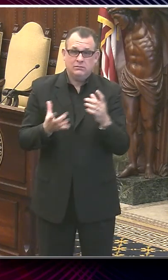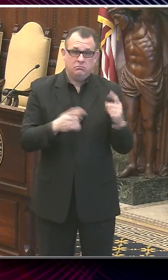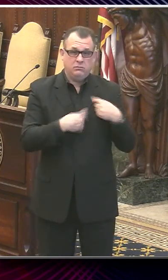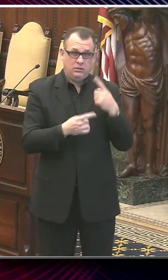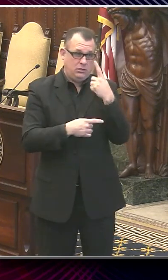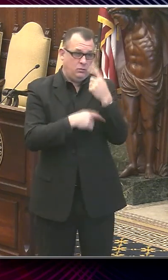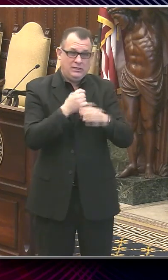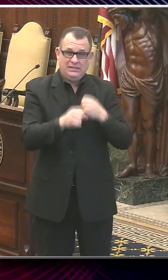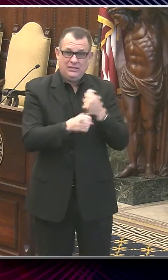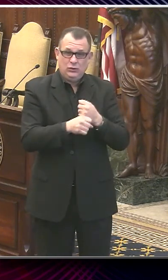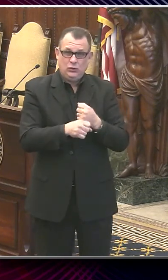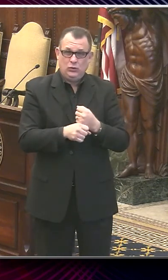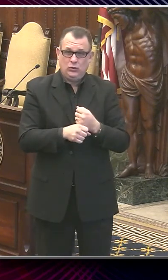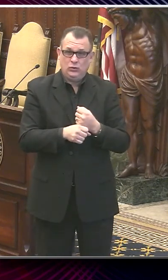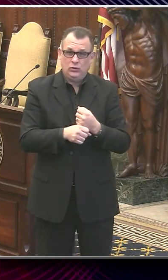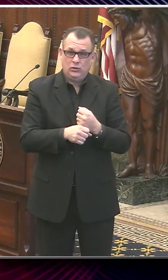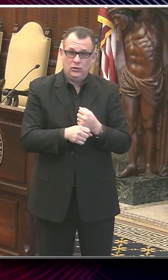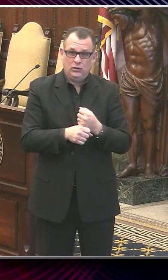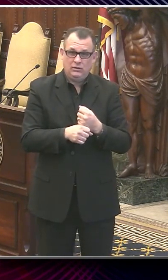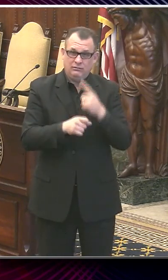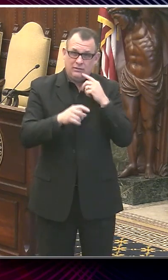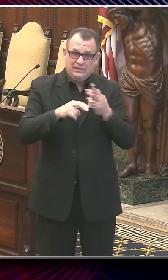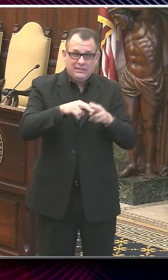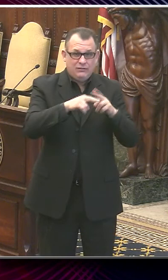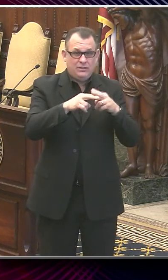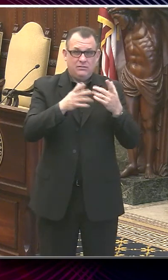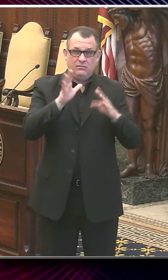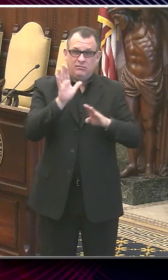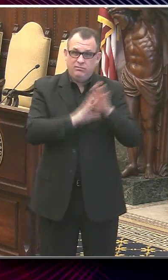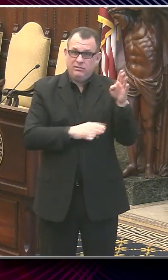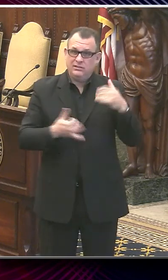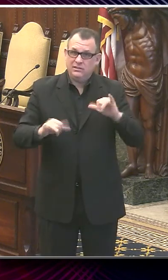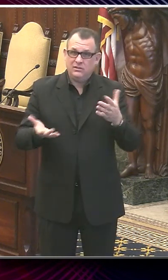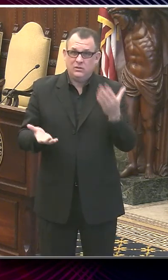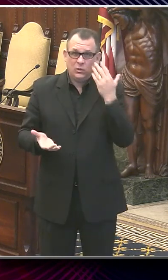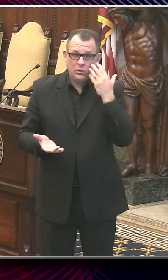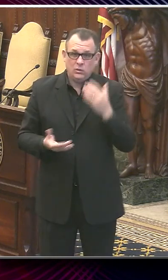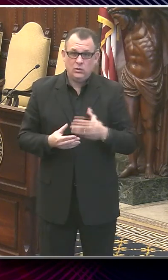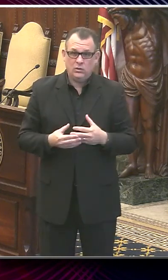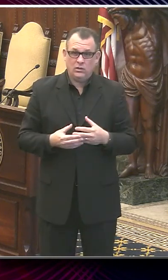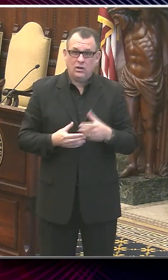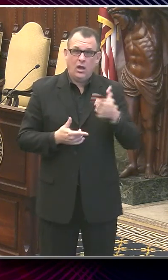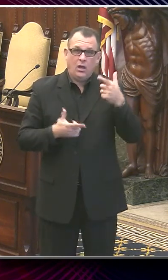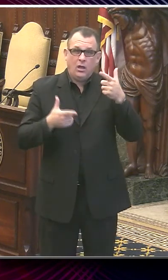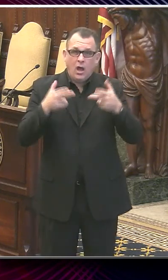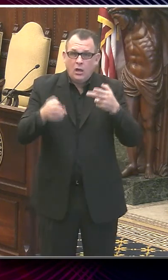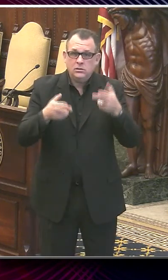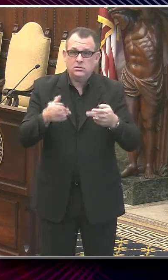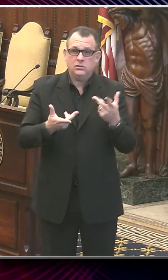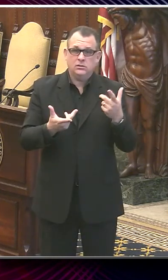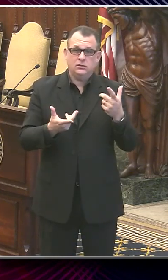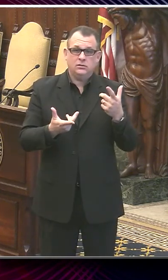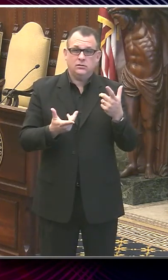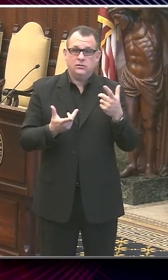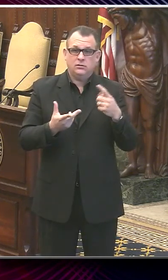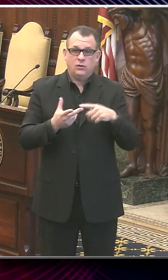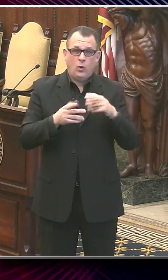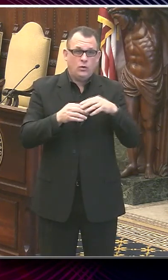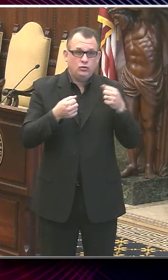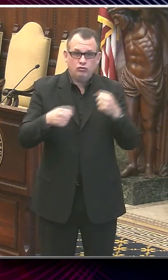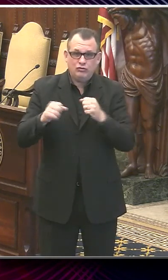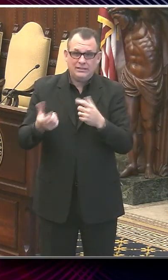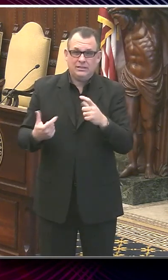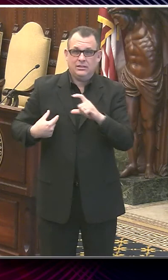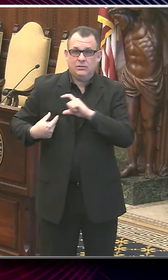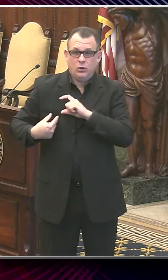year are increased substantially, and we're taking guns off the street. Our police officers are wading into harm's way to do